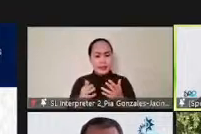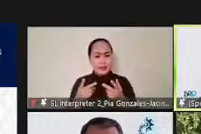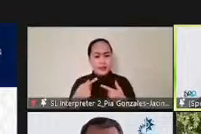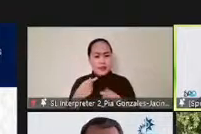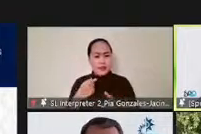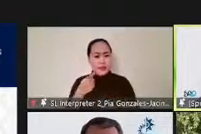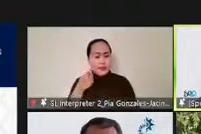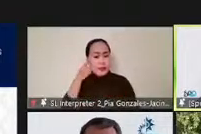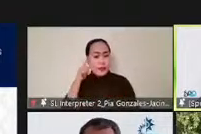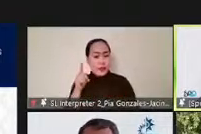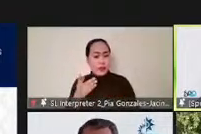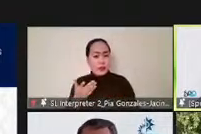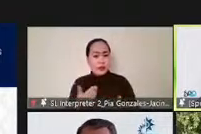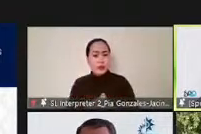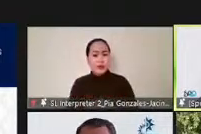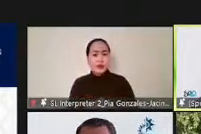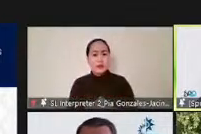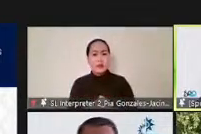both.